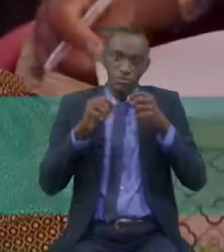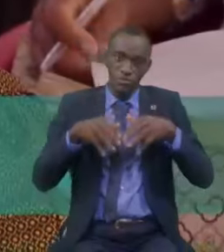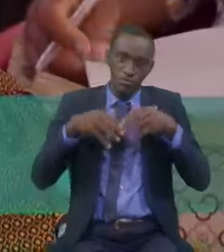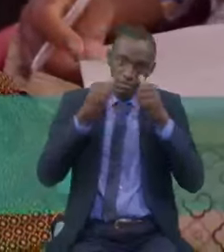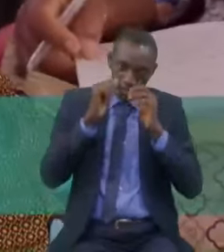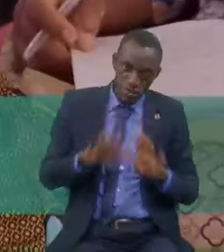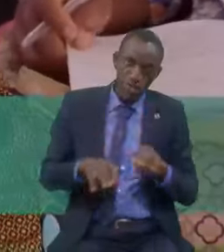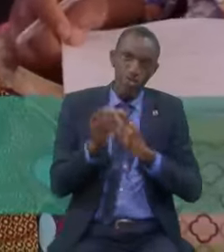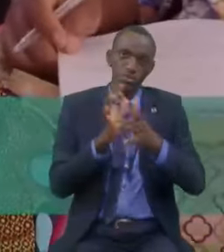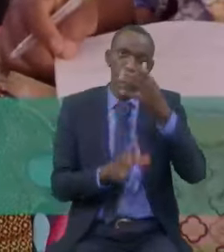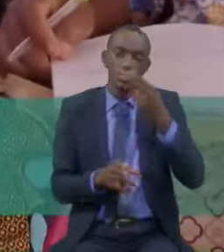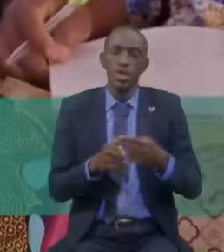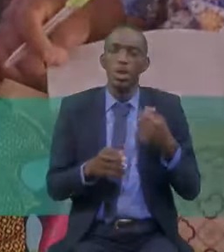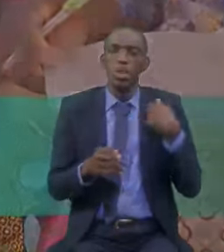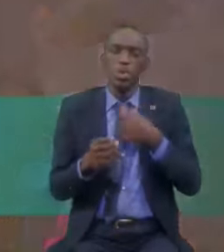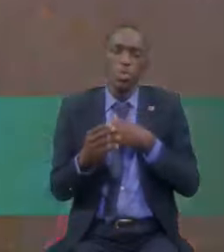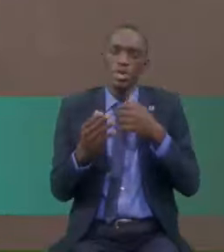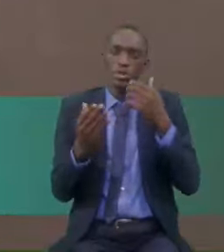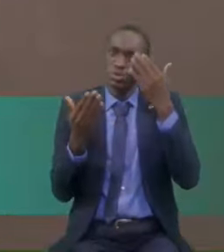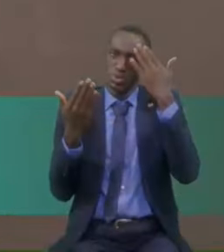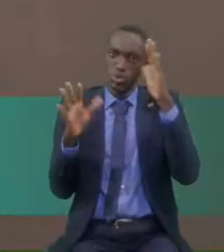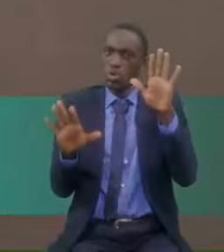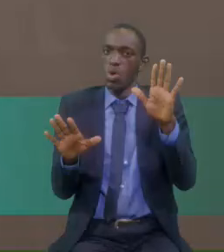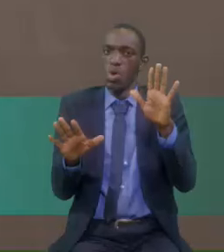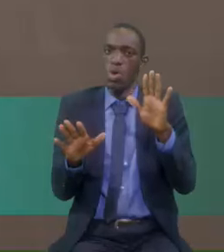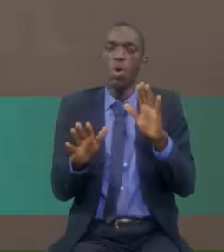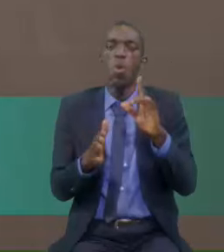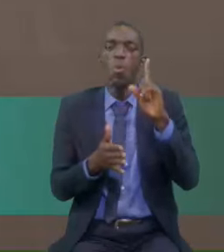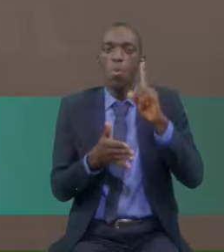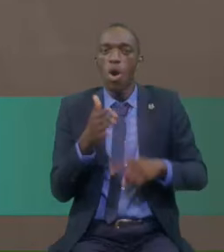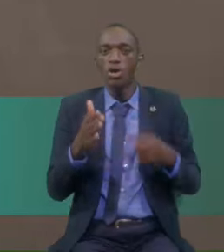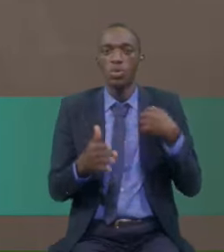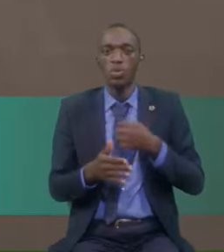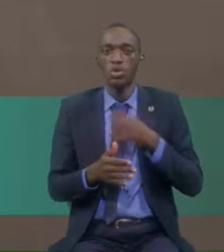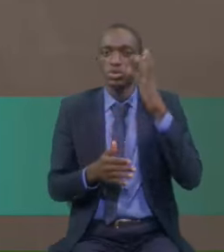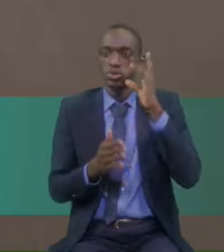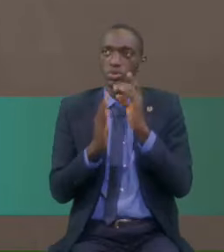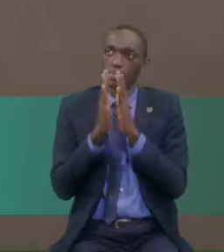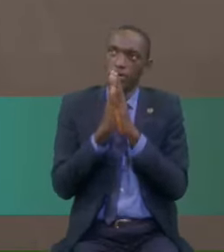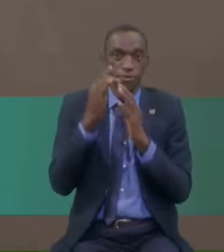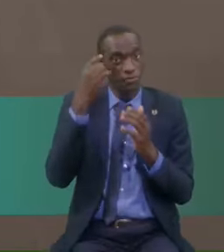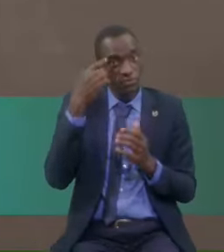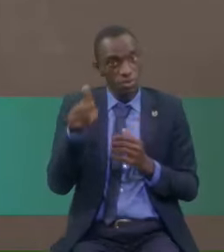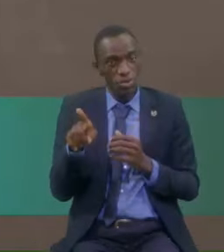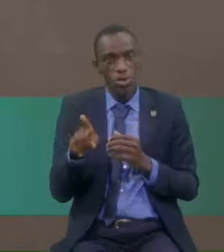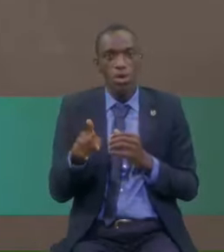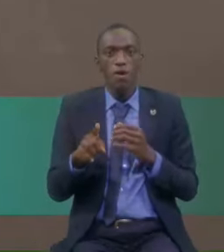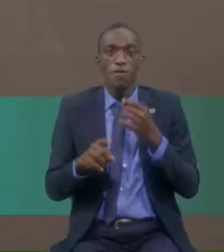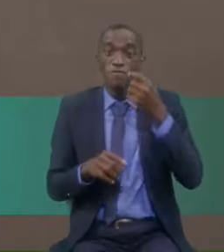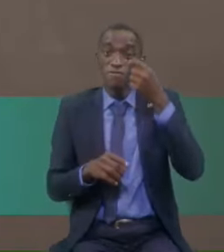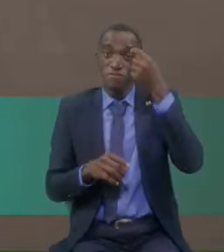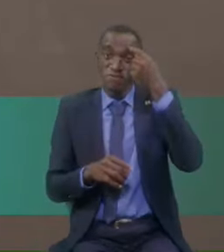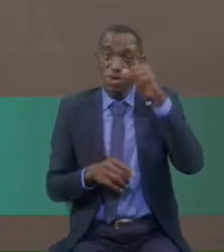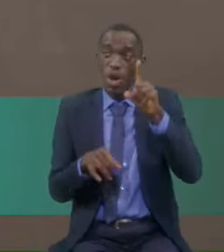know not that what we should pray for as we